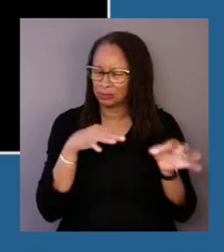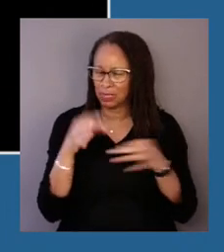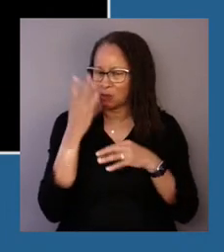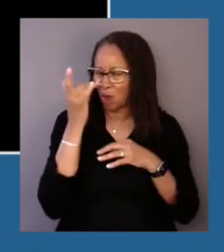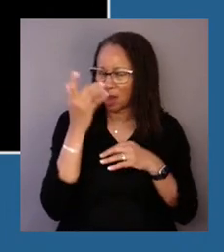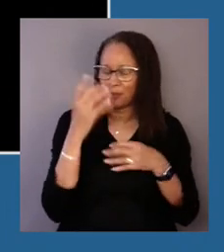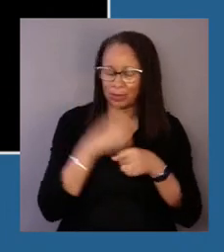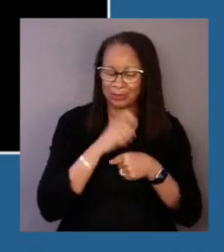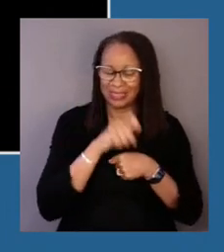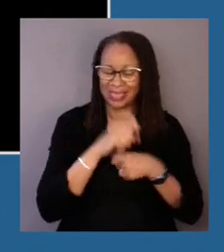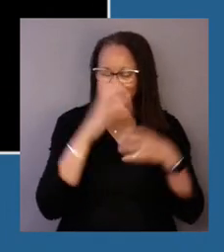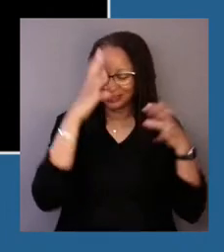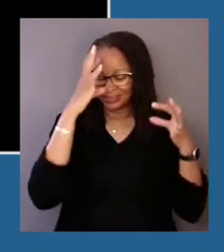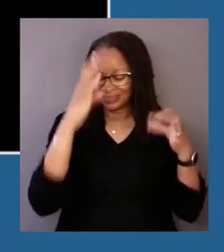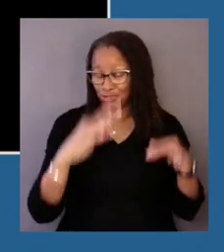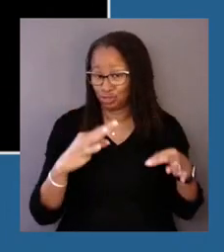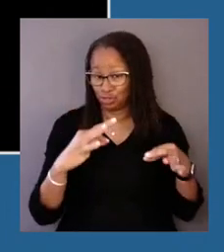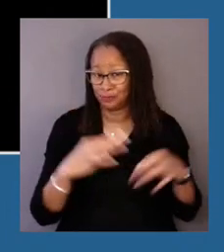why.